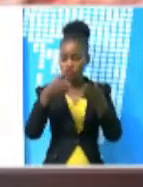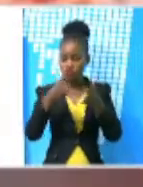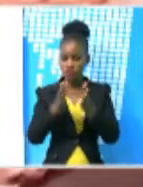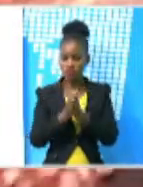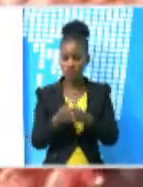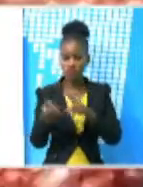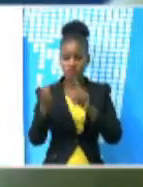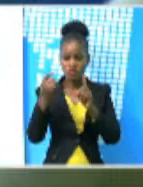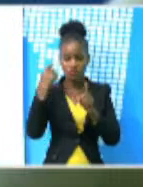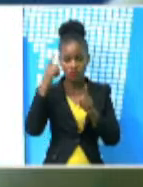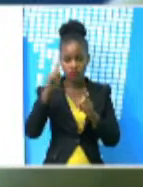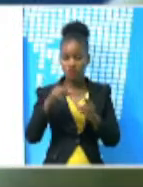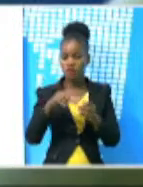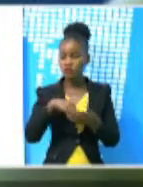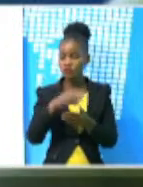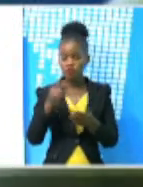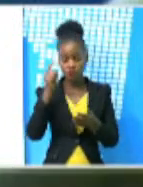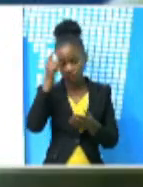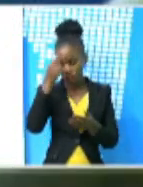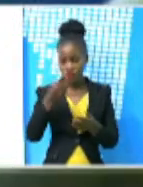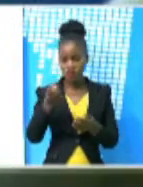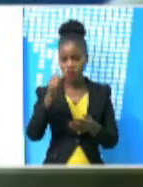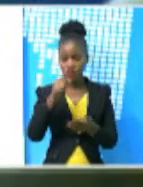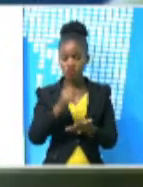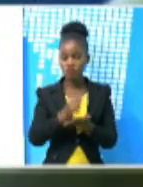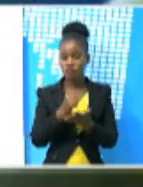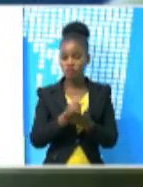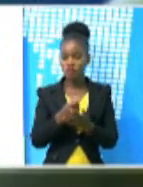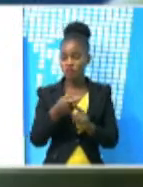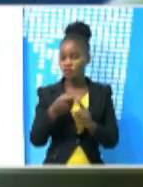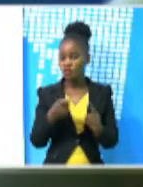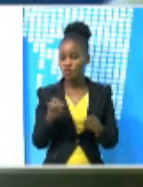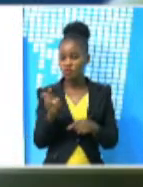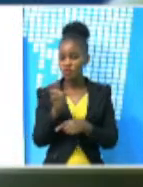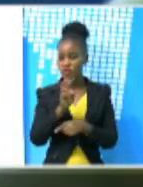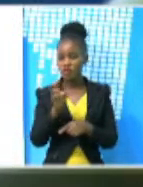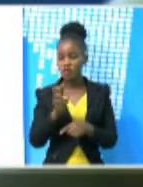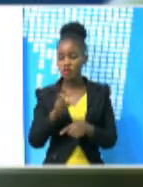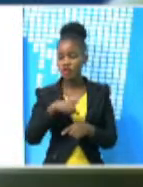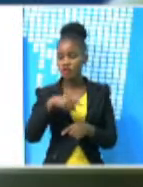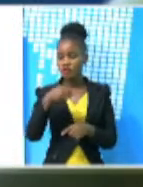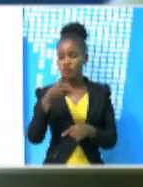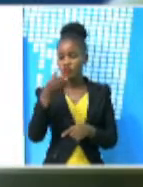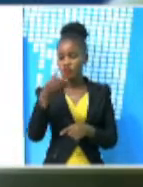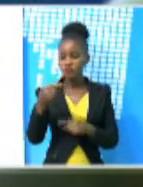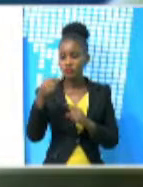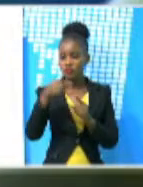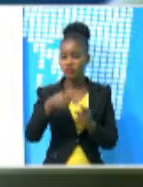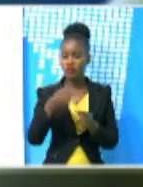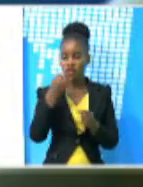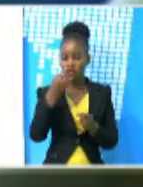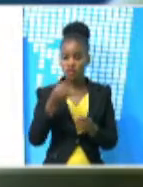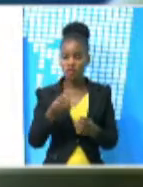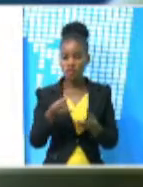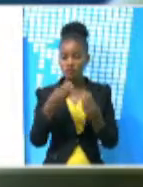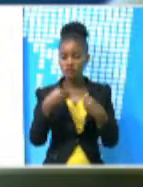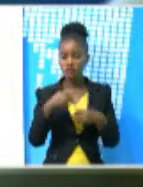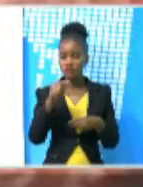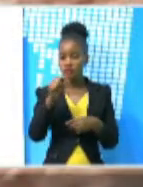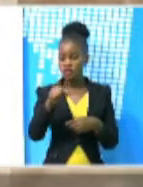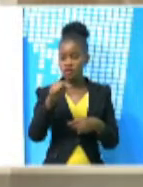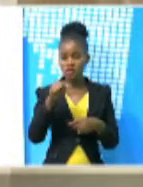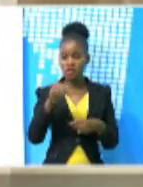inflation. Former Deputy Governor of Bank of England for Monetary Policy, Sir Charlie Bean, told press that he would probably vote